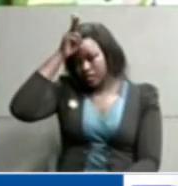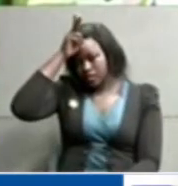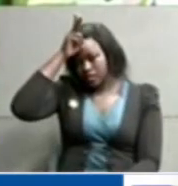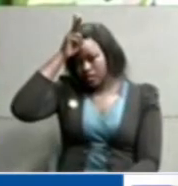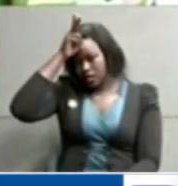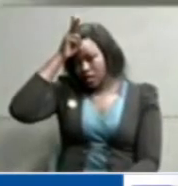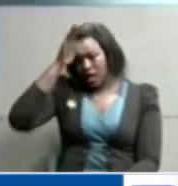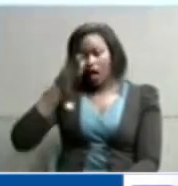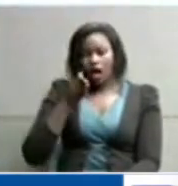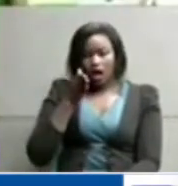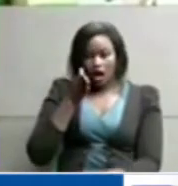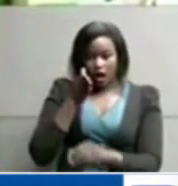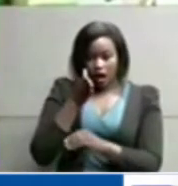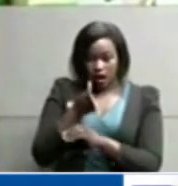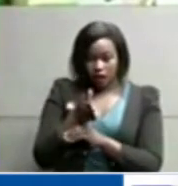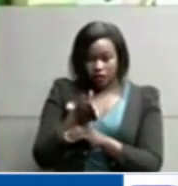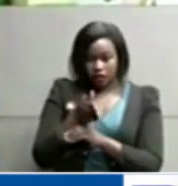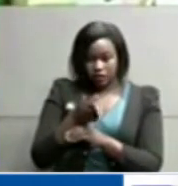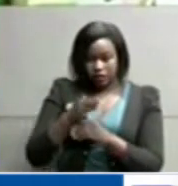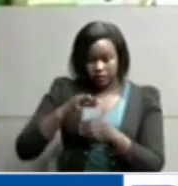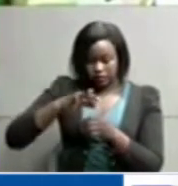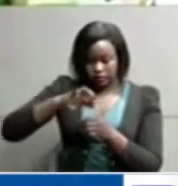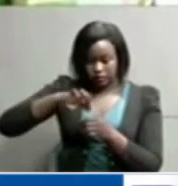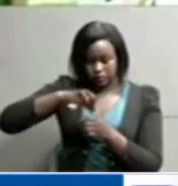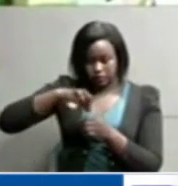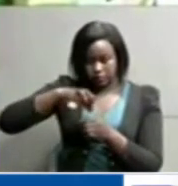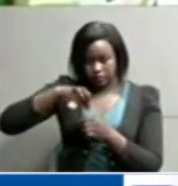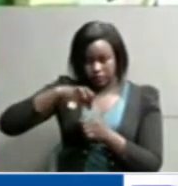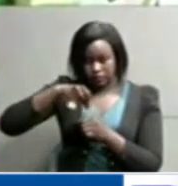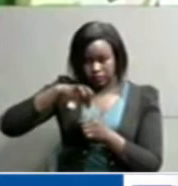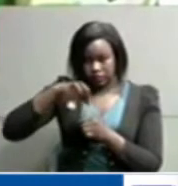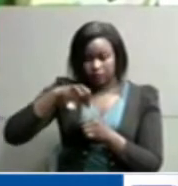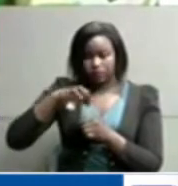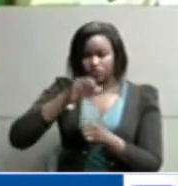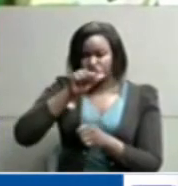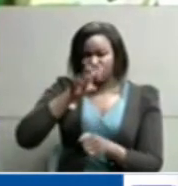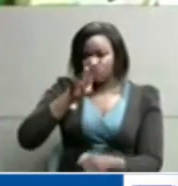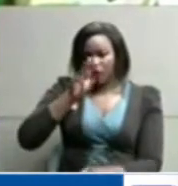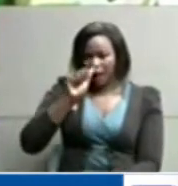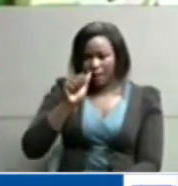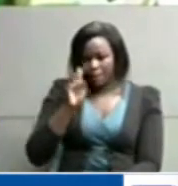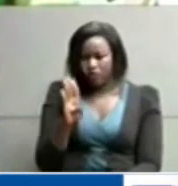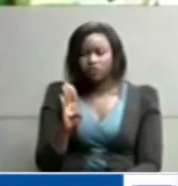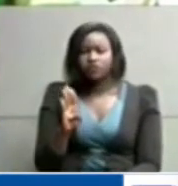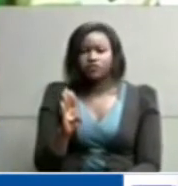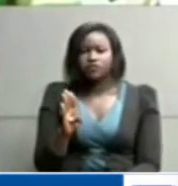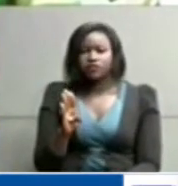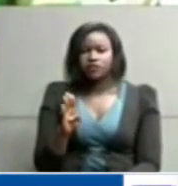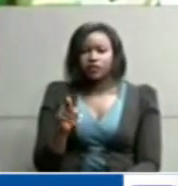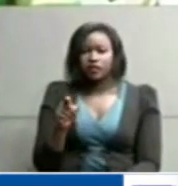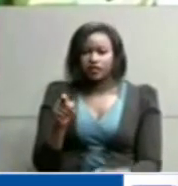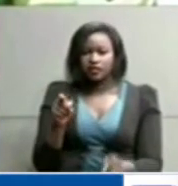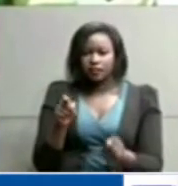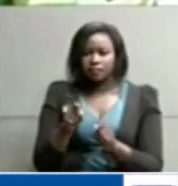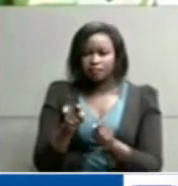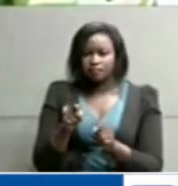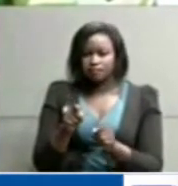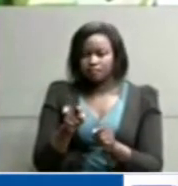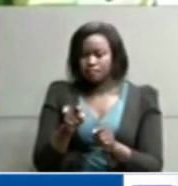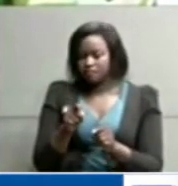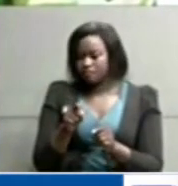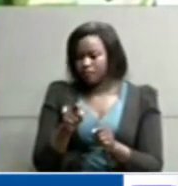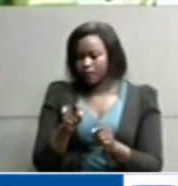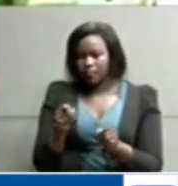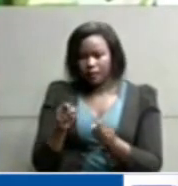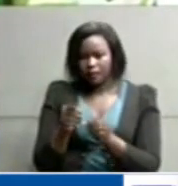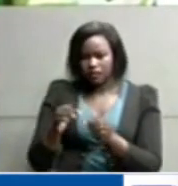take the smear. Yes. What they call the swab. You put it back in the table, in